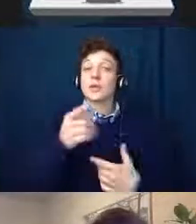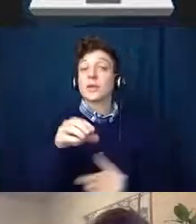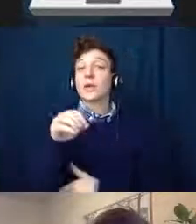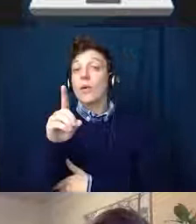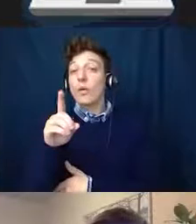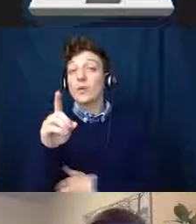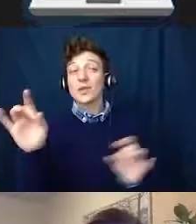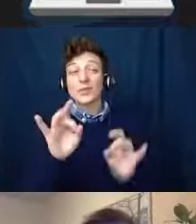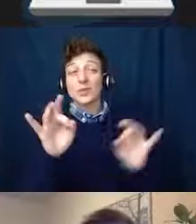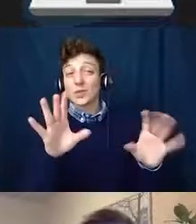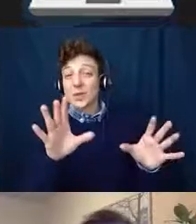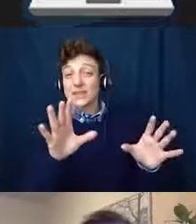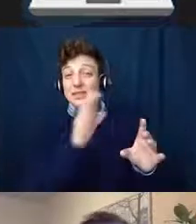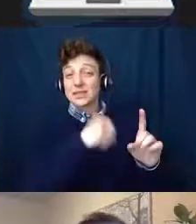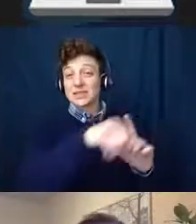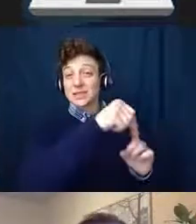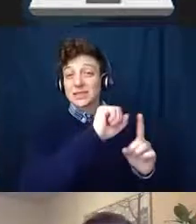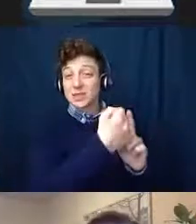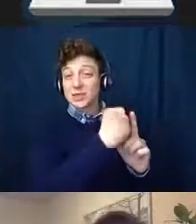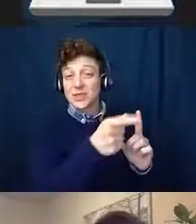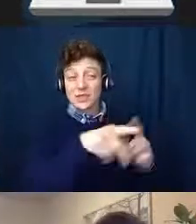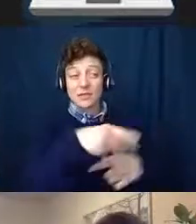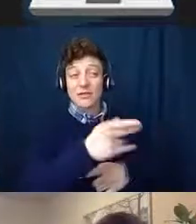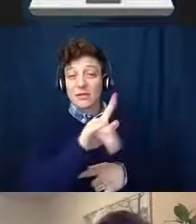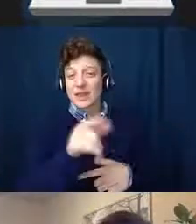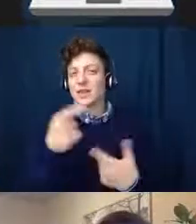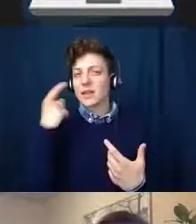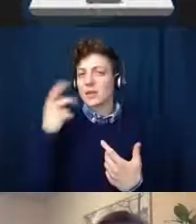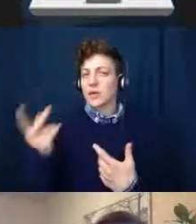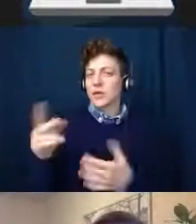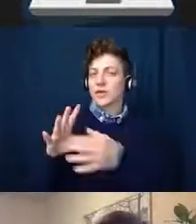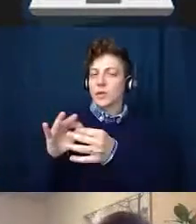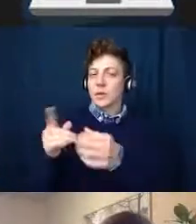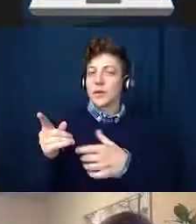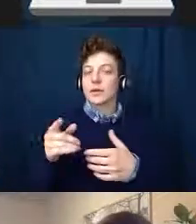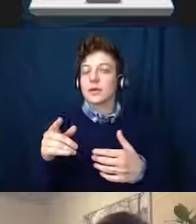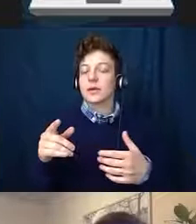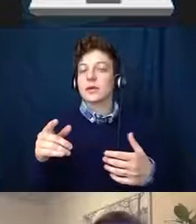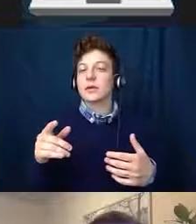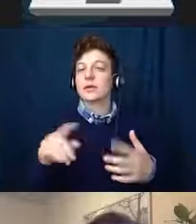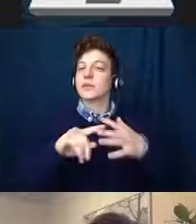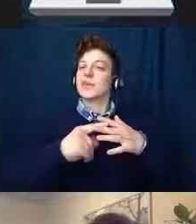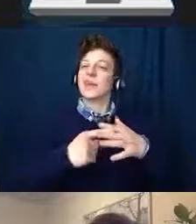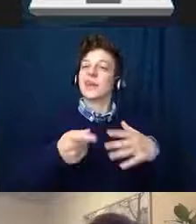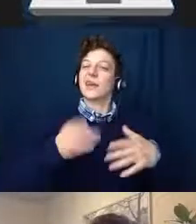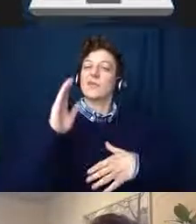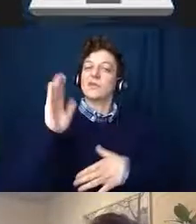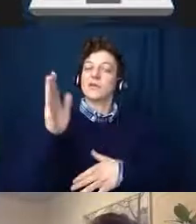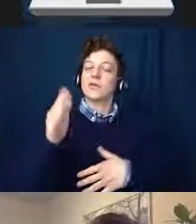and as I think Raven and Sarah really aptly pointed out at the introduction of this talk, but so the